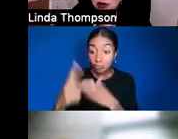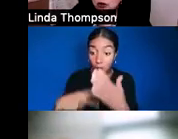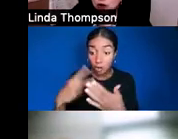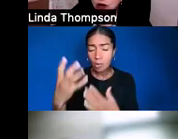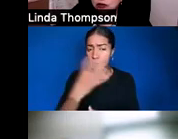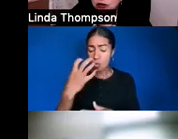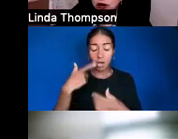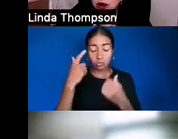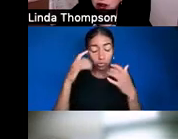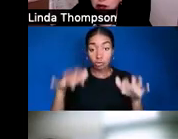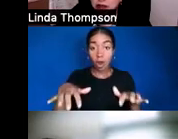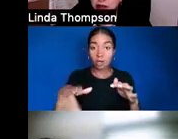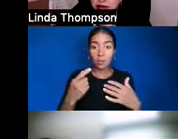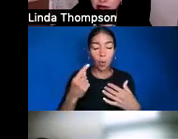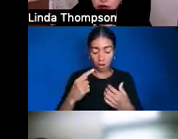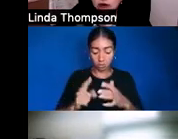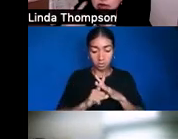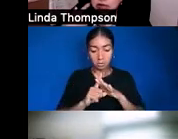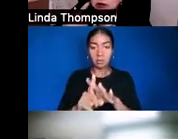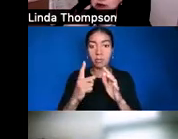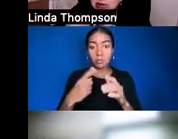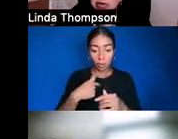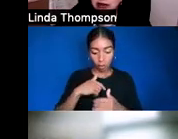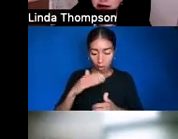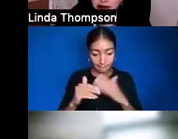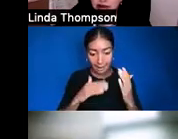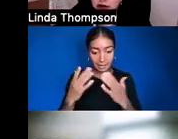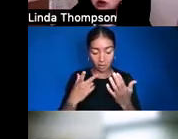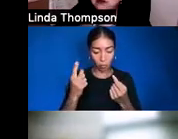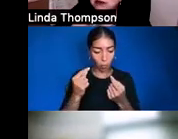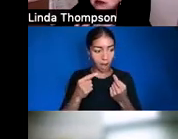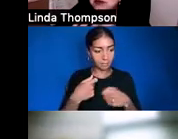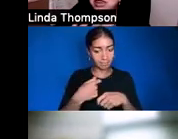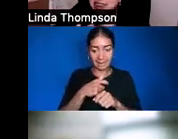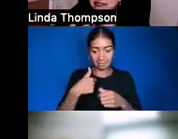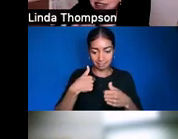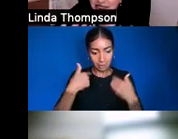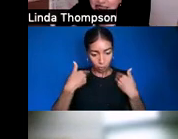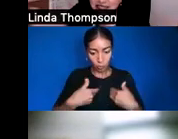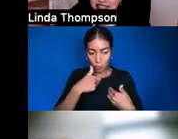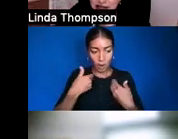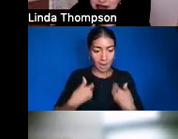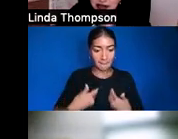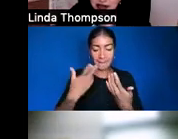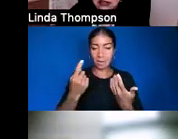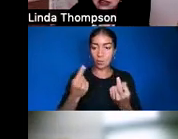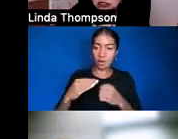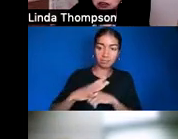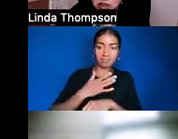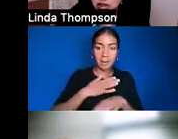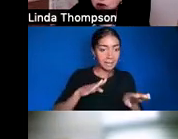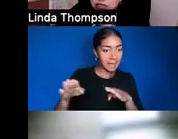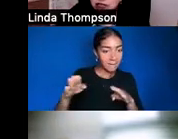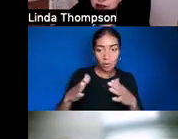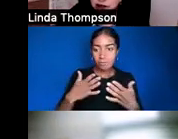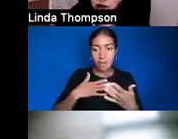up while we were unpacking what made me me and what made me behave and act and live the